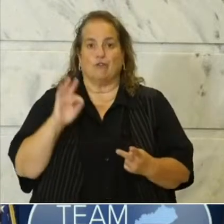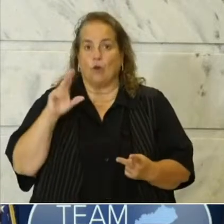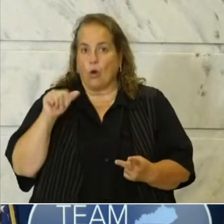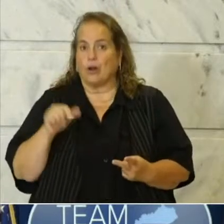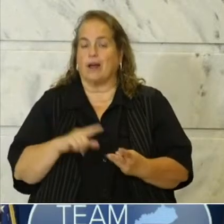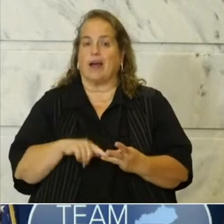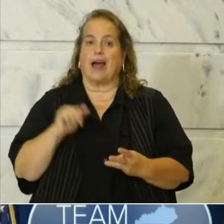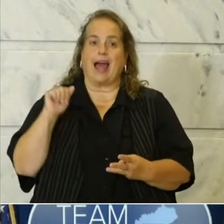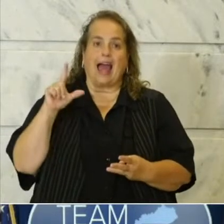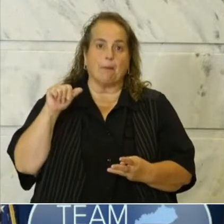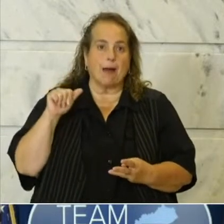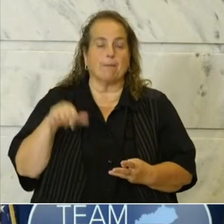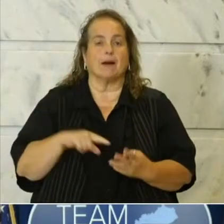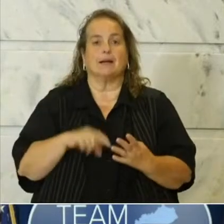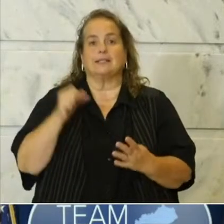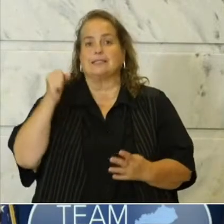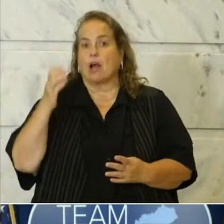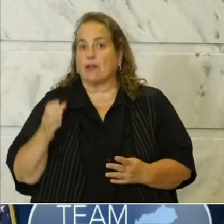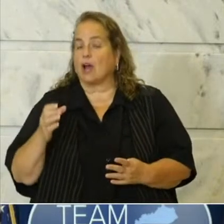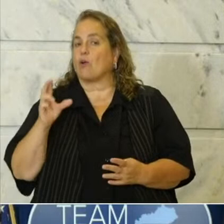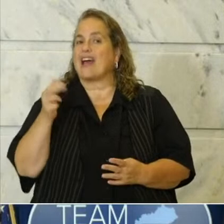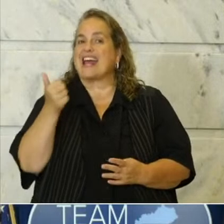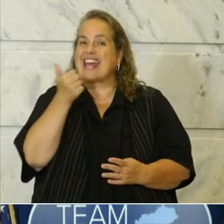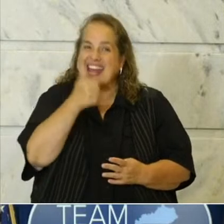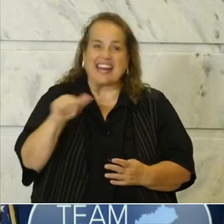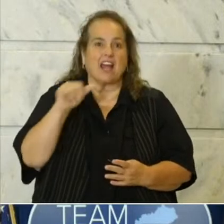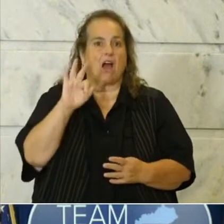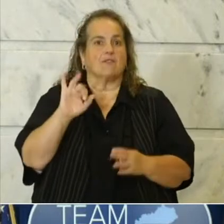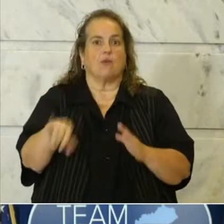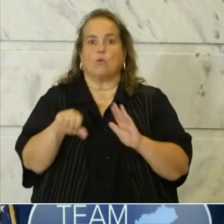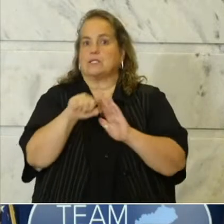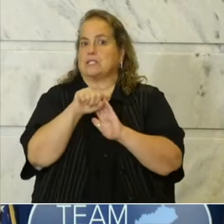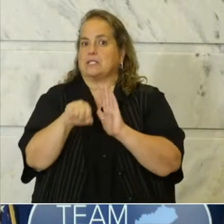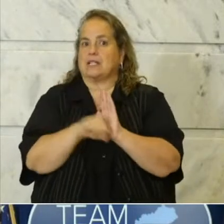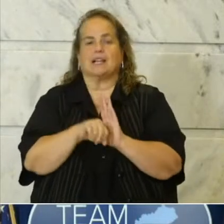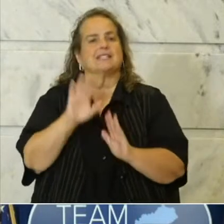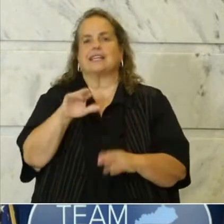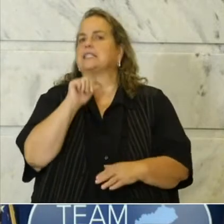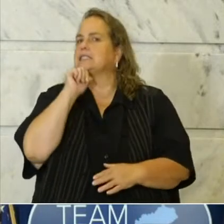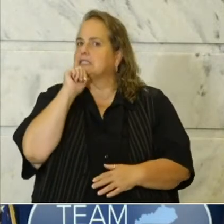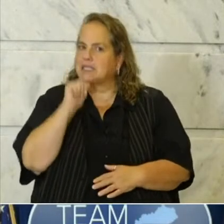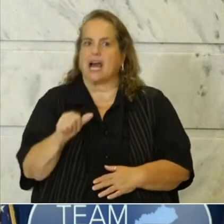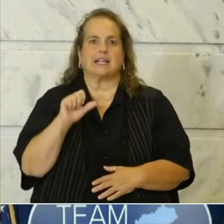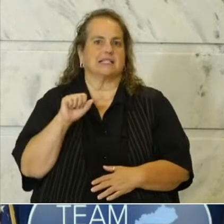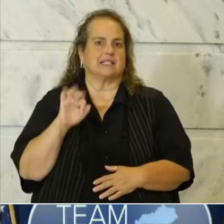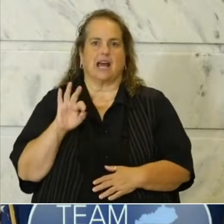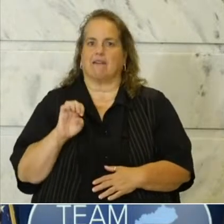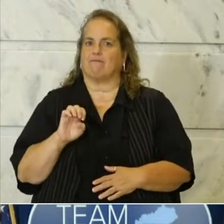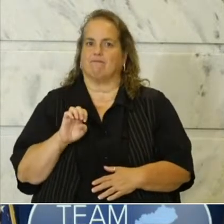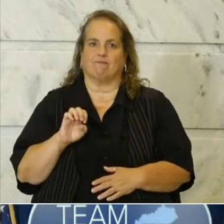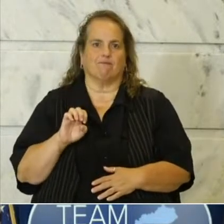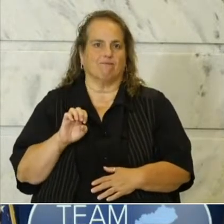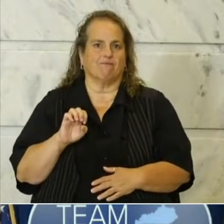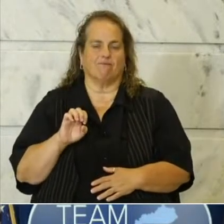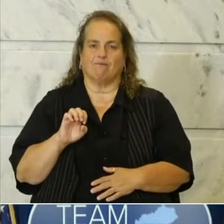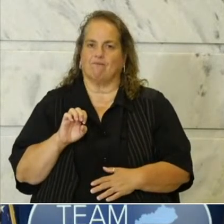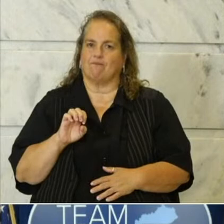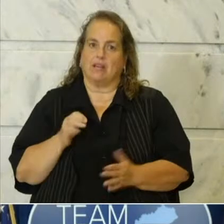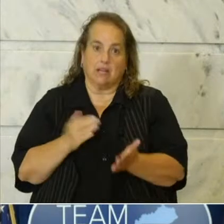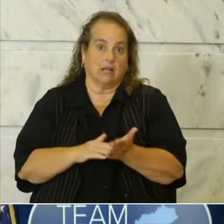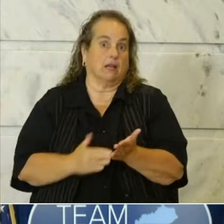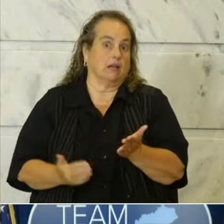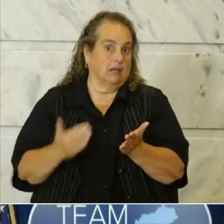Alabama or South Carolina or any of these states. It is just not safe. And time